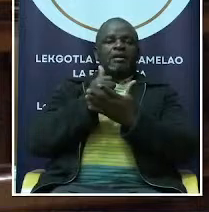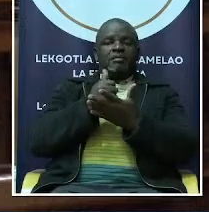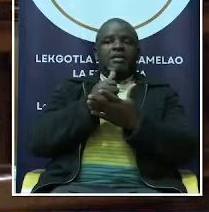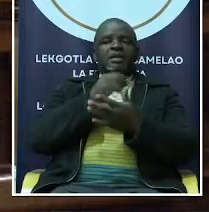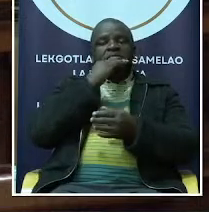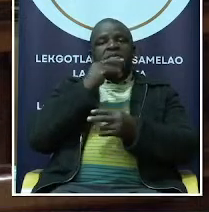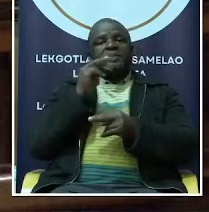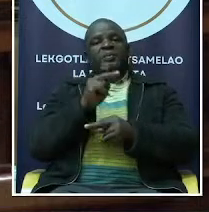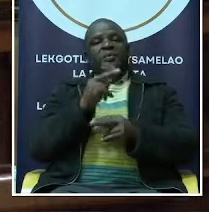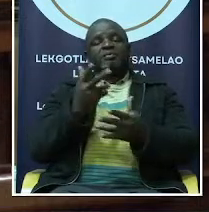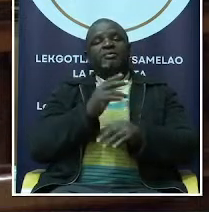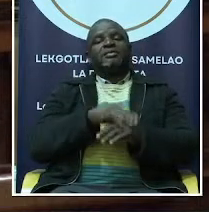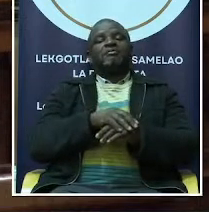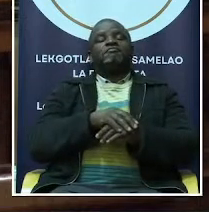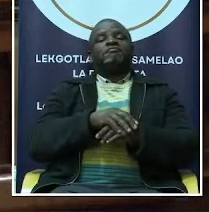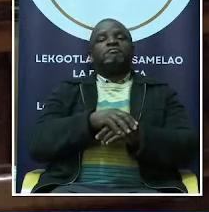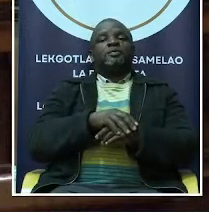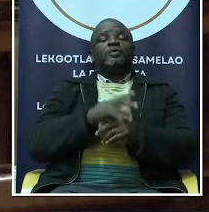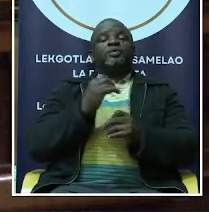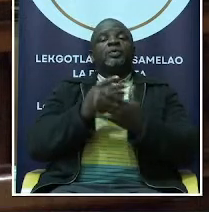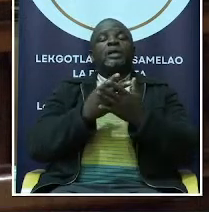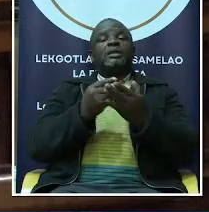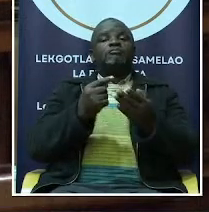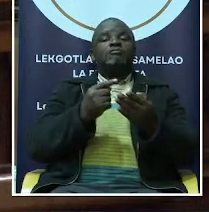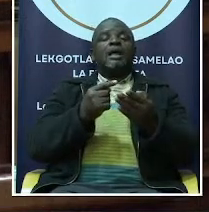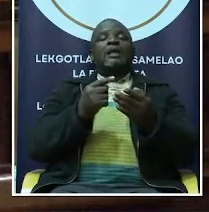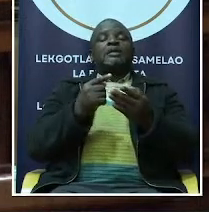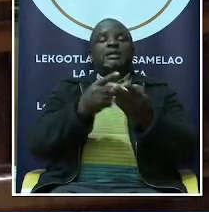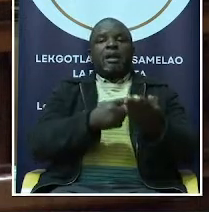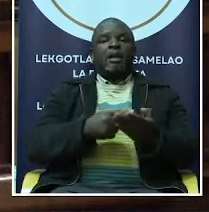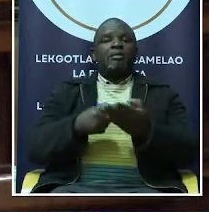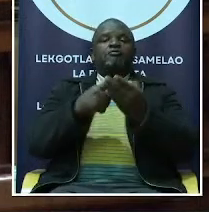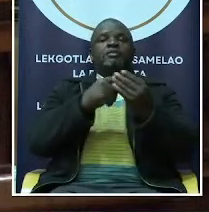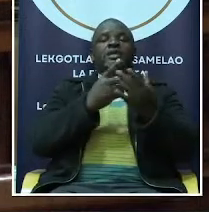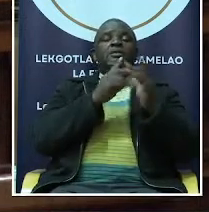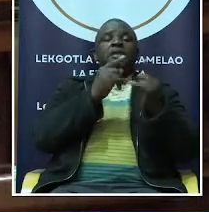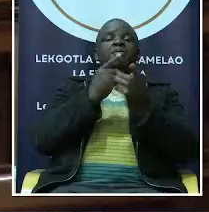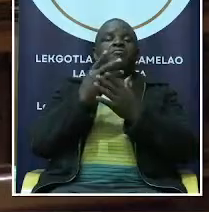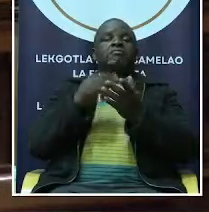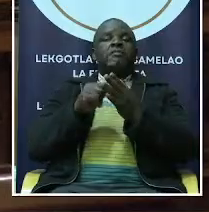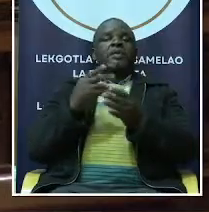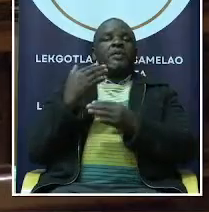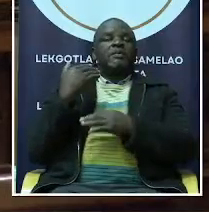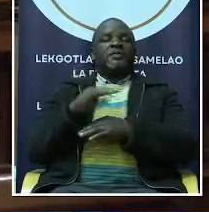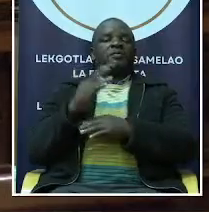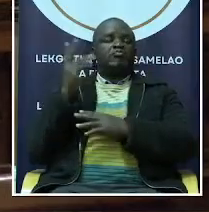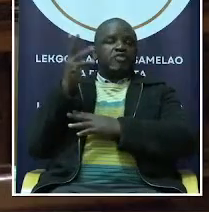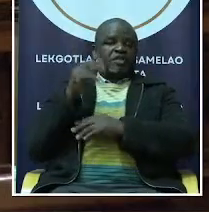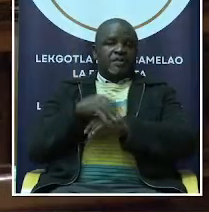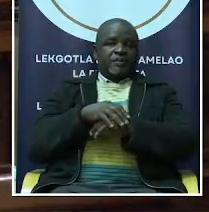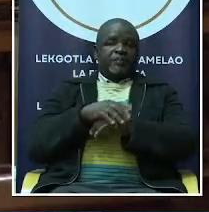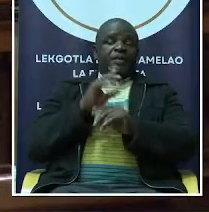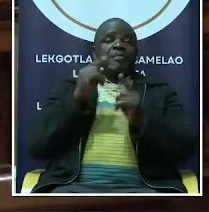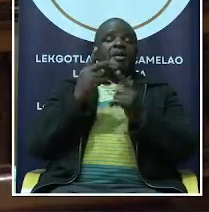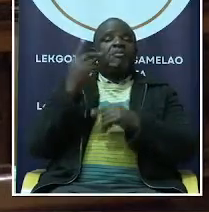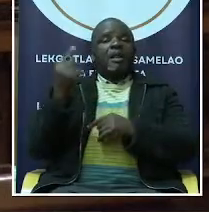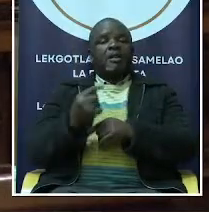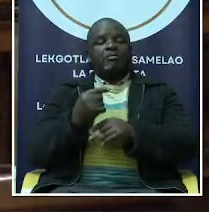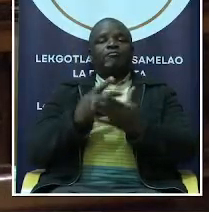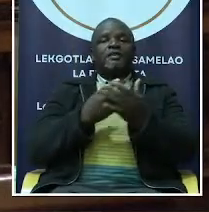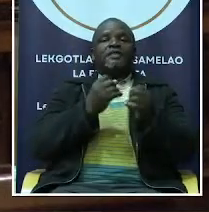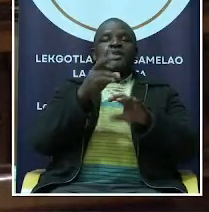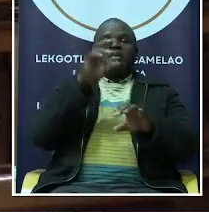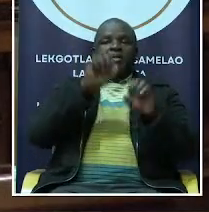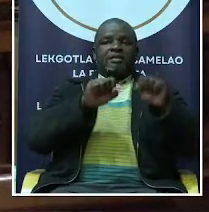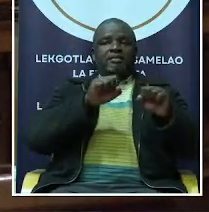by the deliberations between us and the departments that presented here. The departments were standing here giving us figures saying